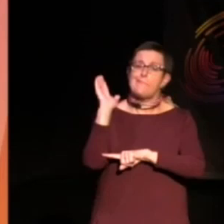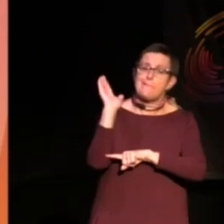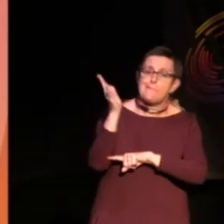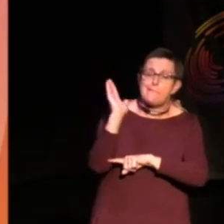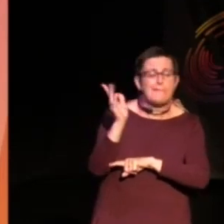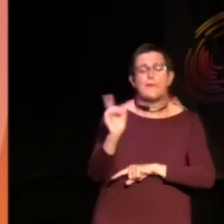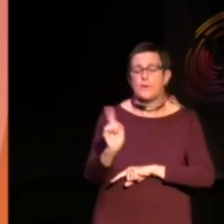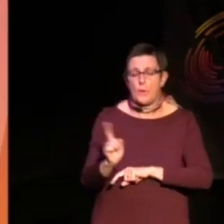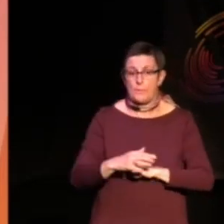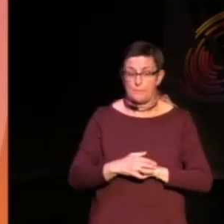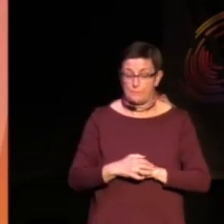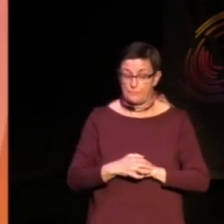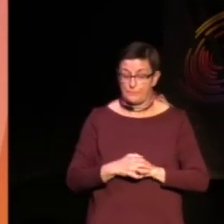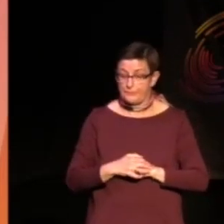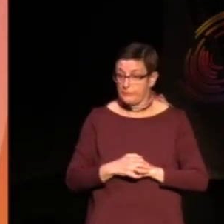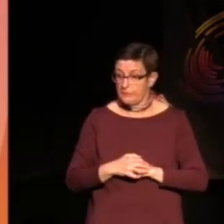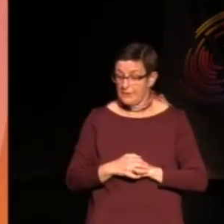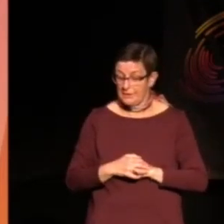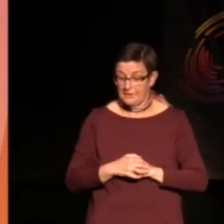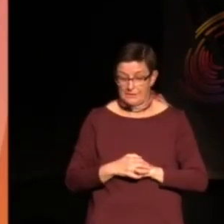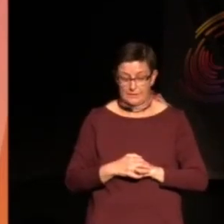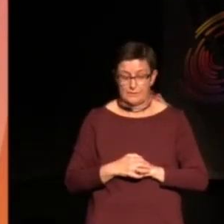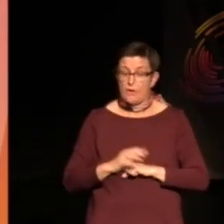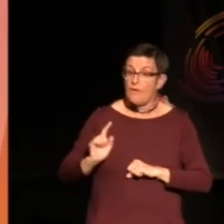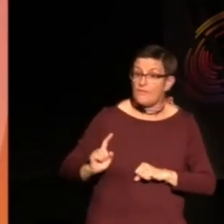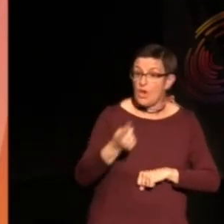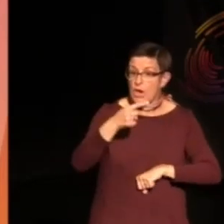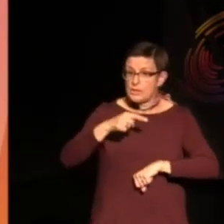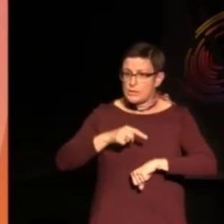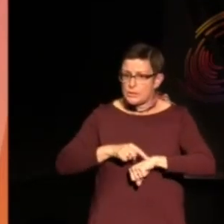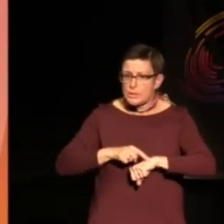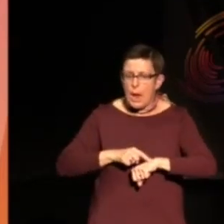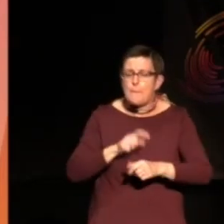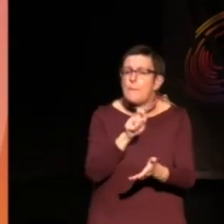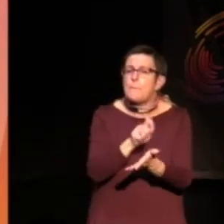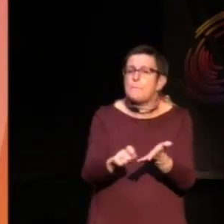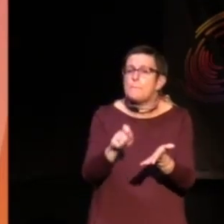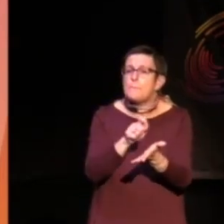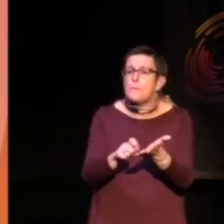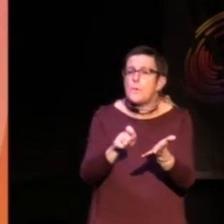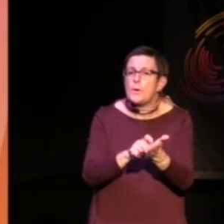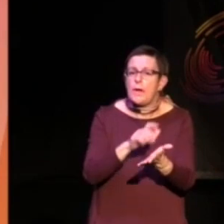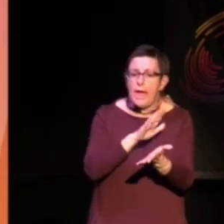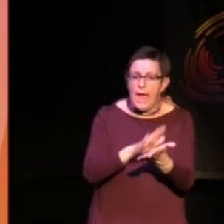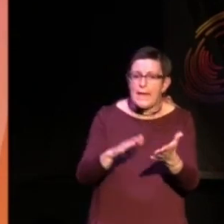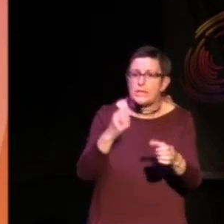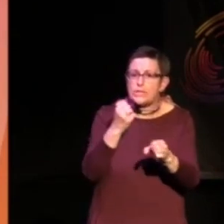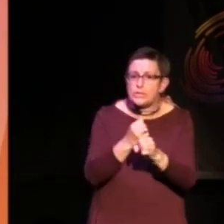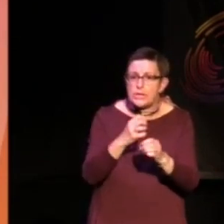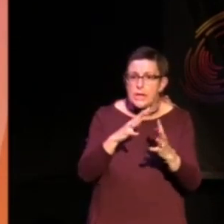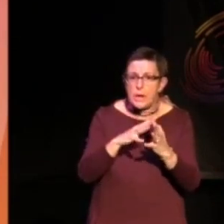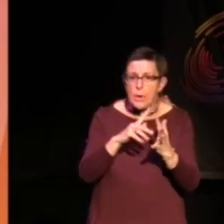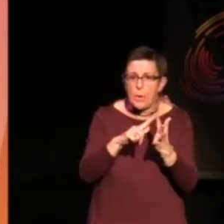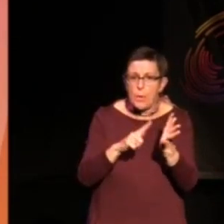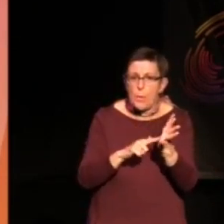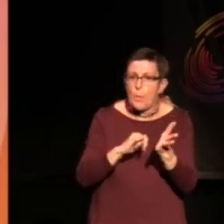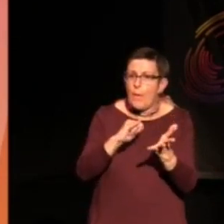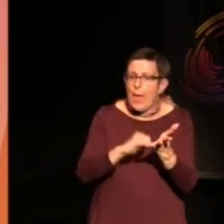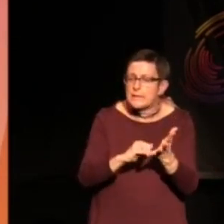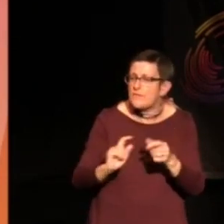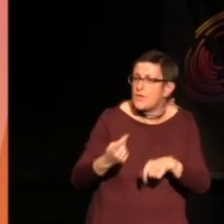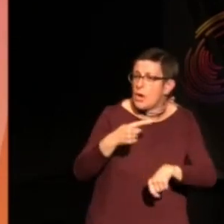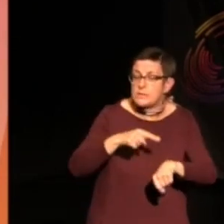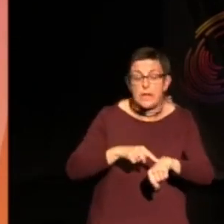the first time I got my hands on a book written by H.G. Wells, I was a student in